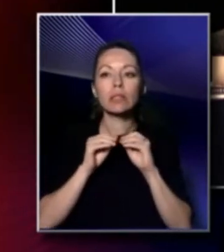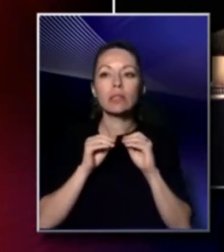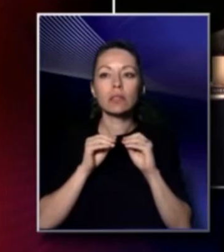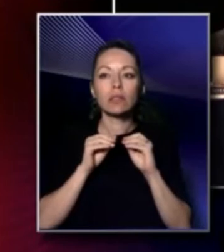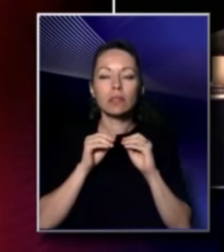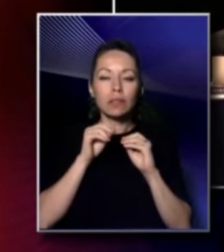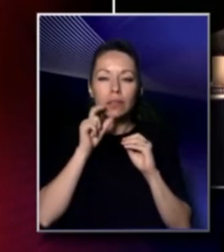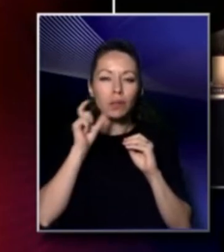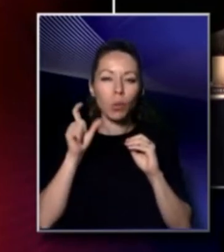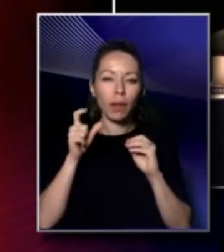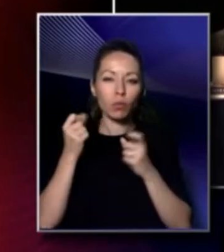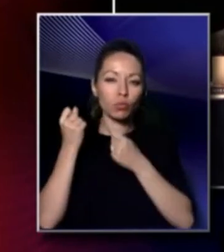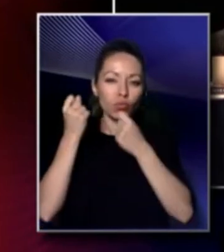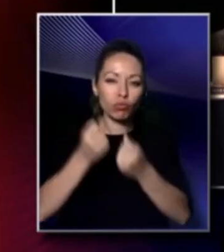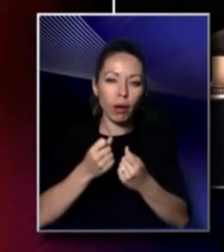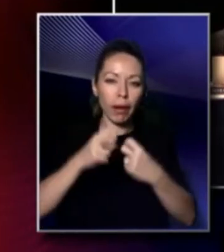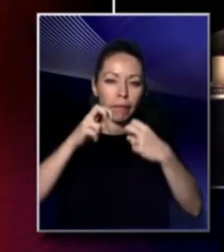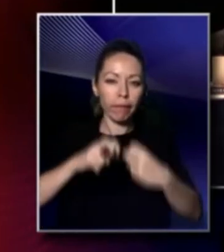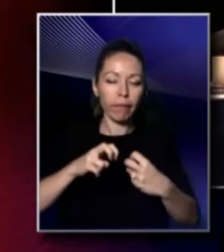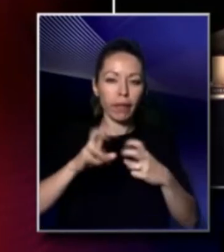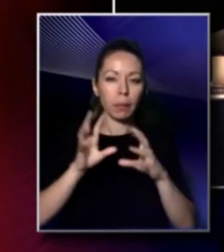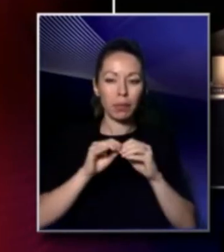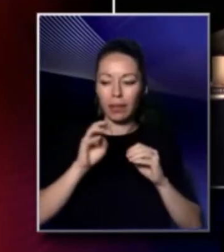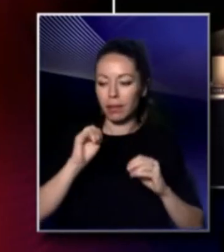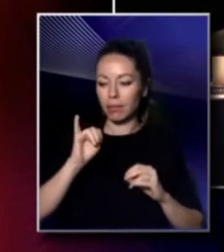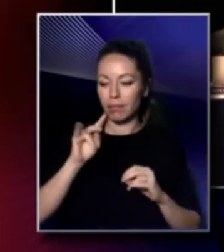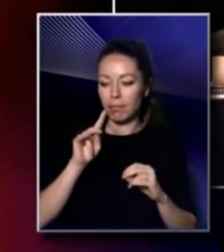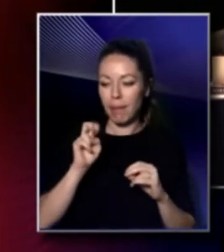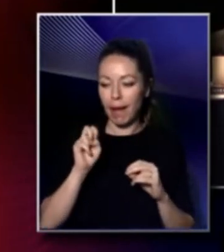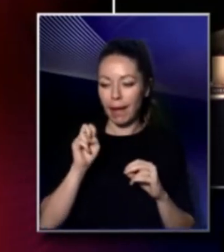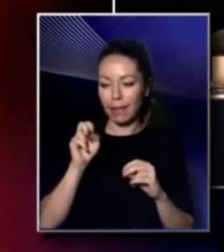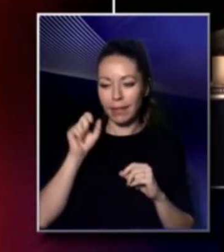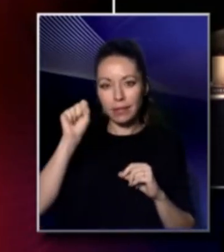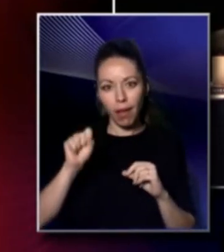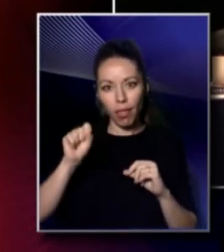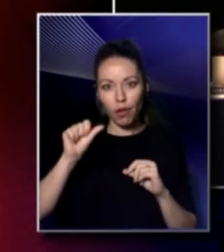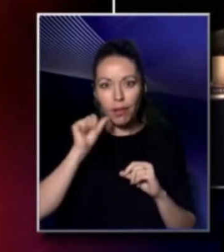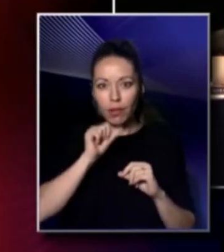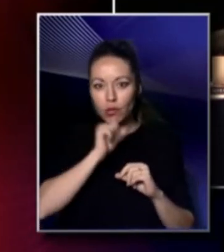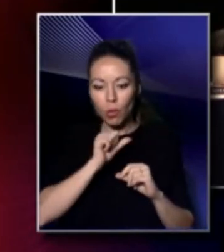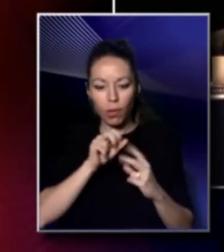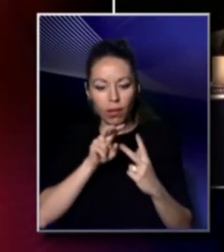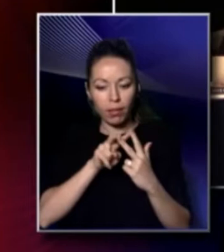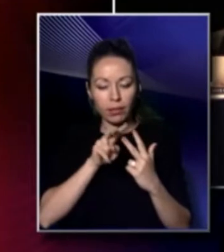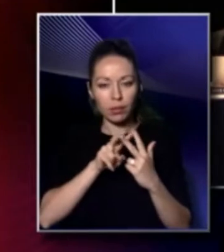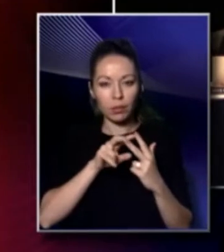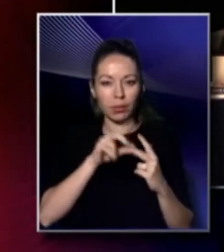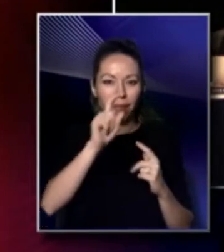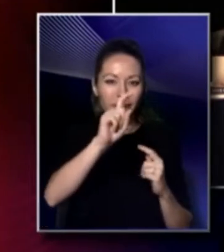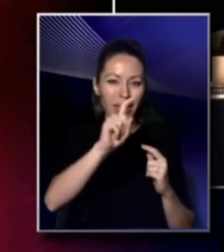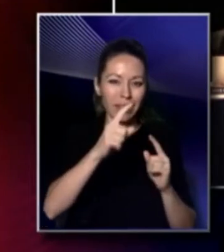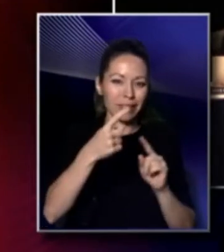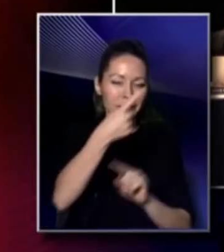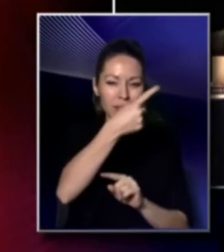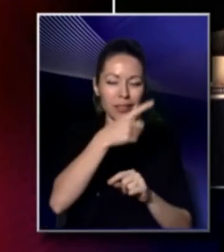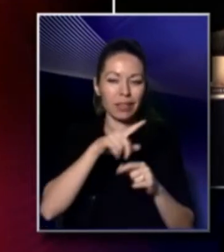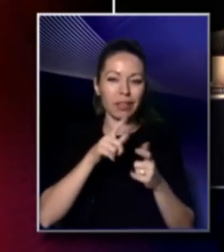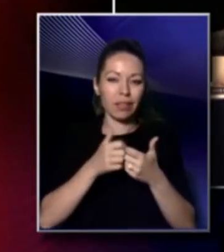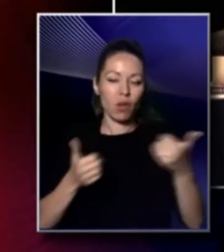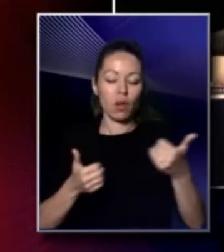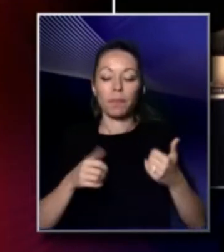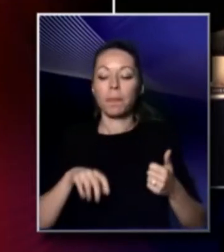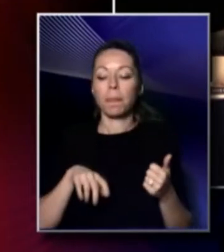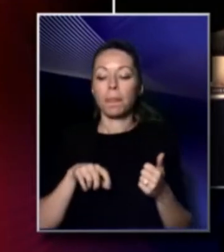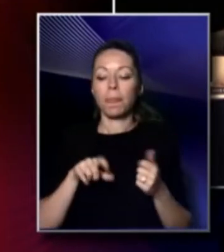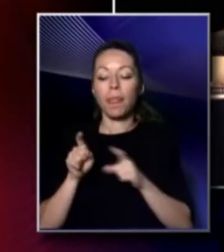the geography with Mike Gordon in southern Arizona and the other 2 members in the Phoenix metropolitan area. The other one